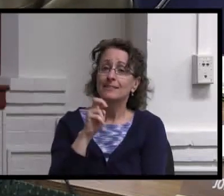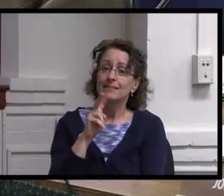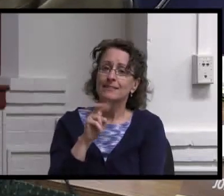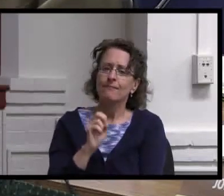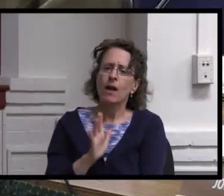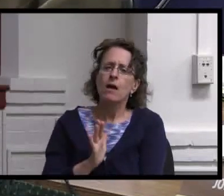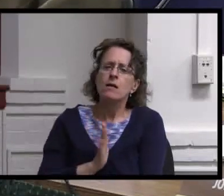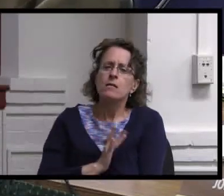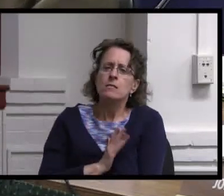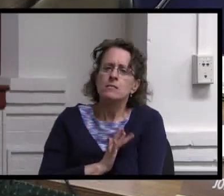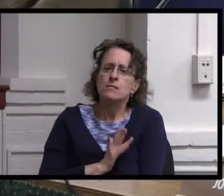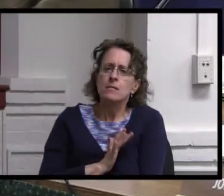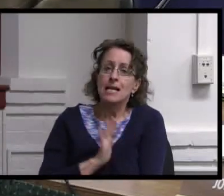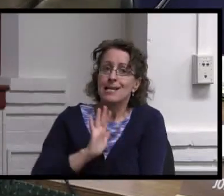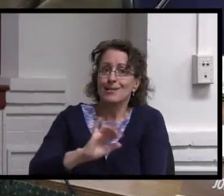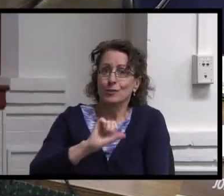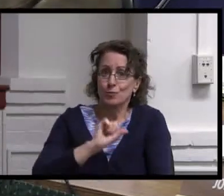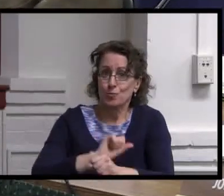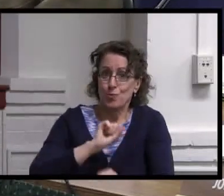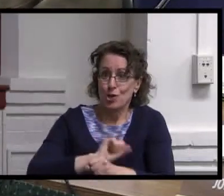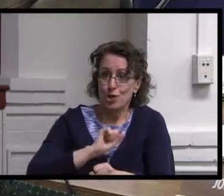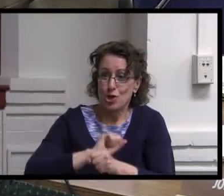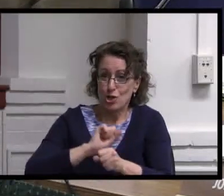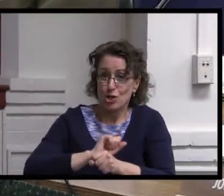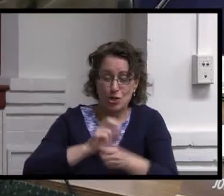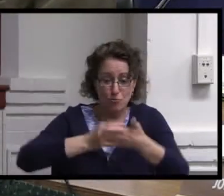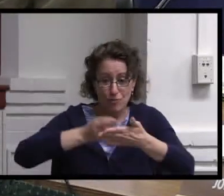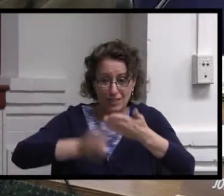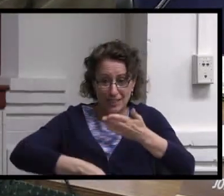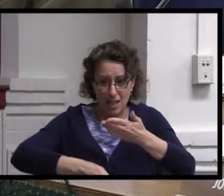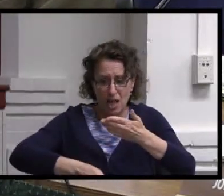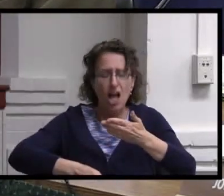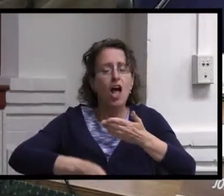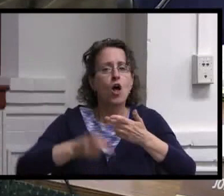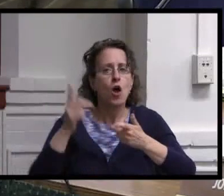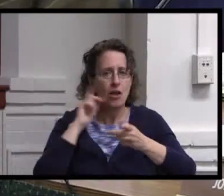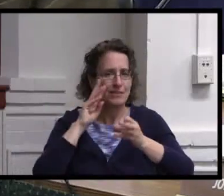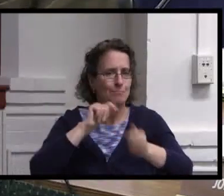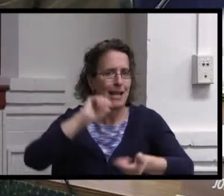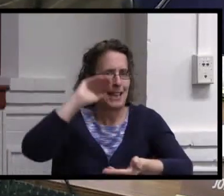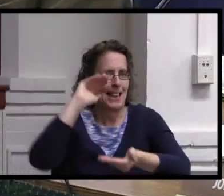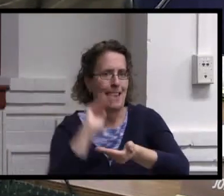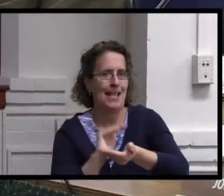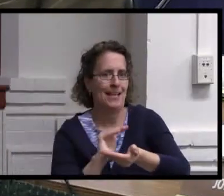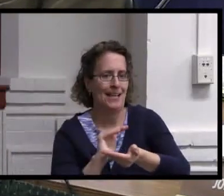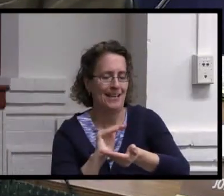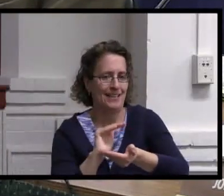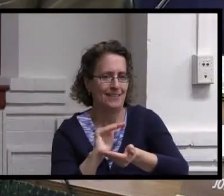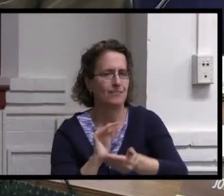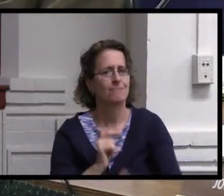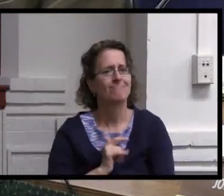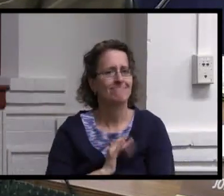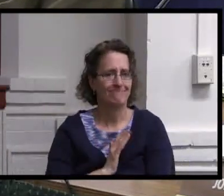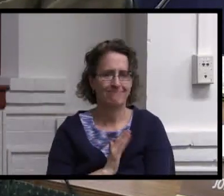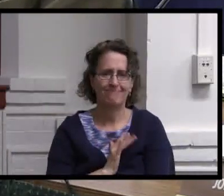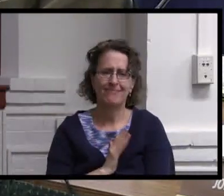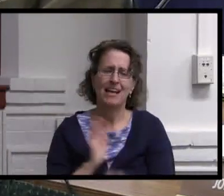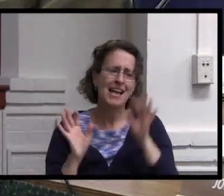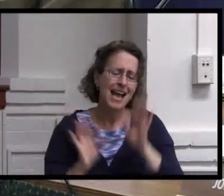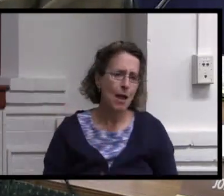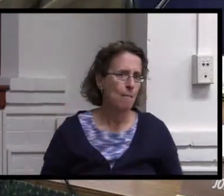money than he has cost the town in the execution of this project and in other work that he's done for us as well. So